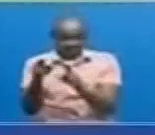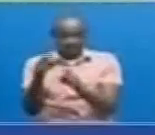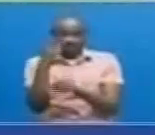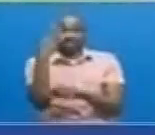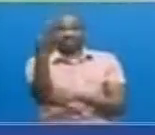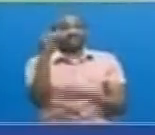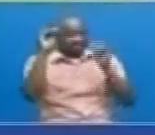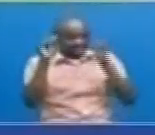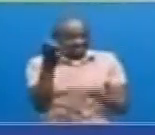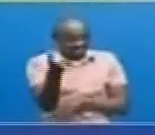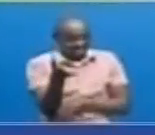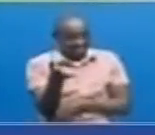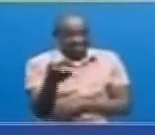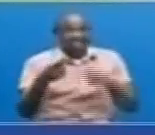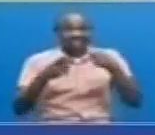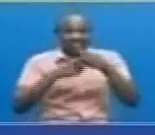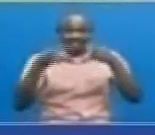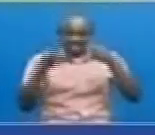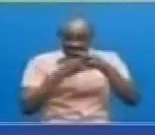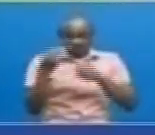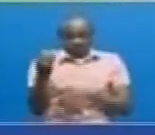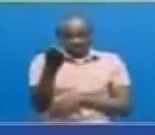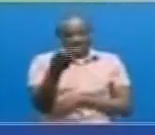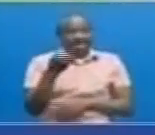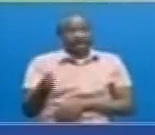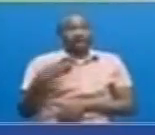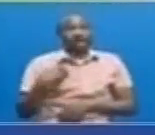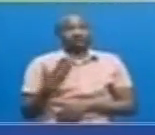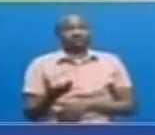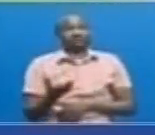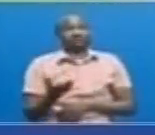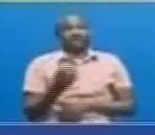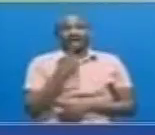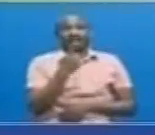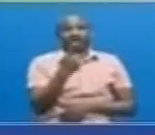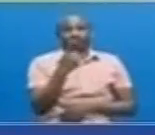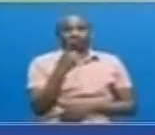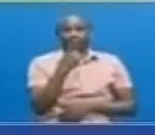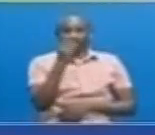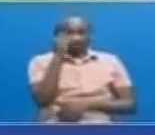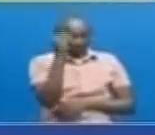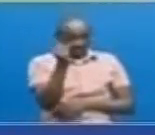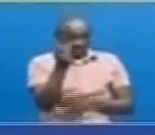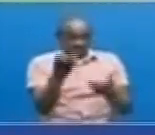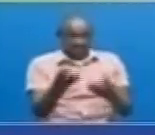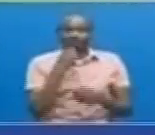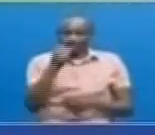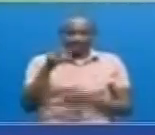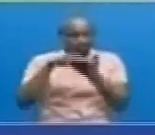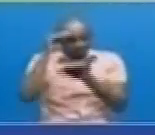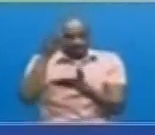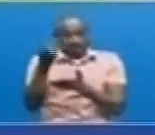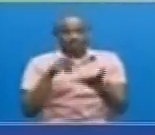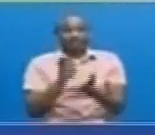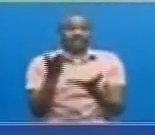23 teachers and 68 pupils. Today we have 105 staff, 500 students, and